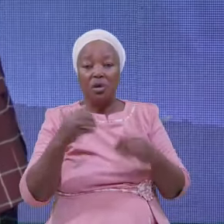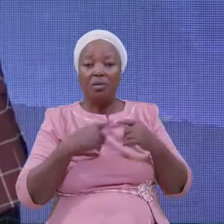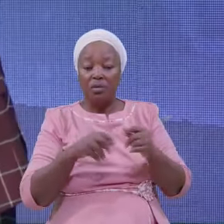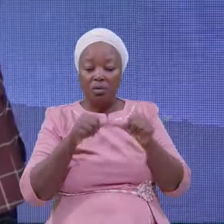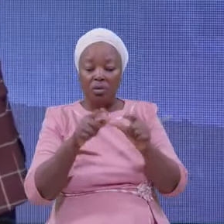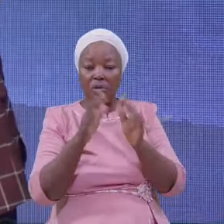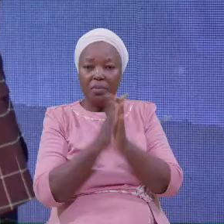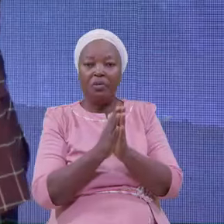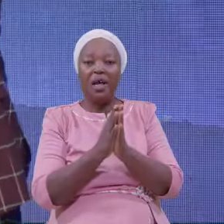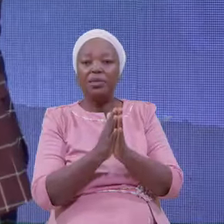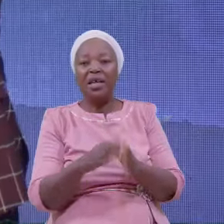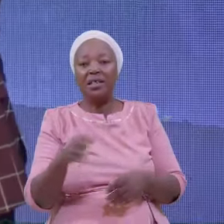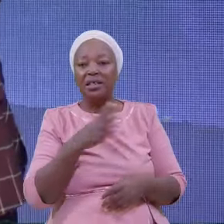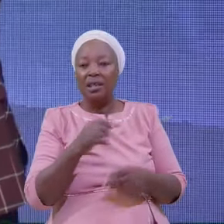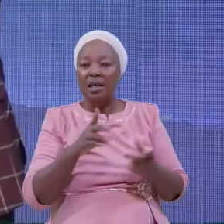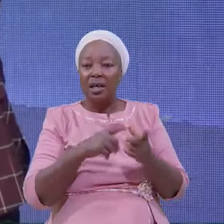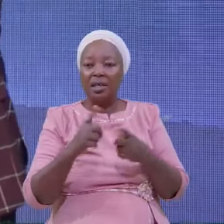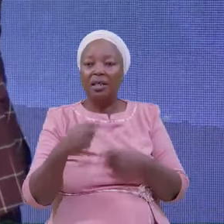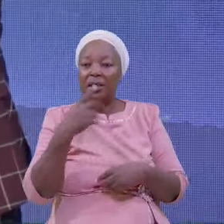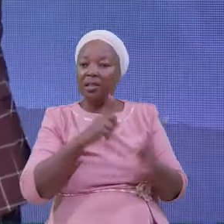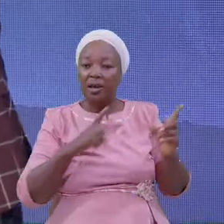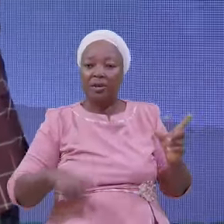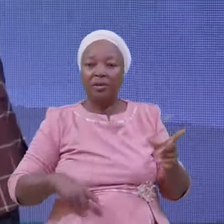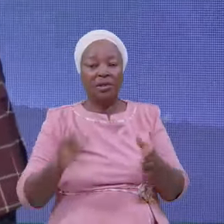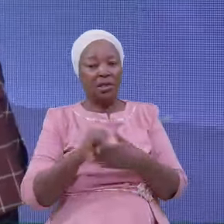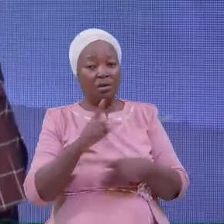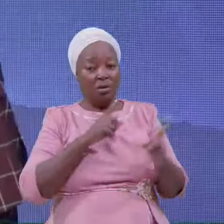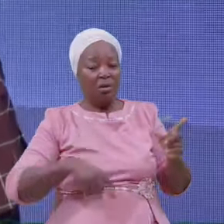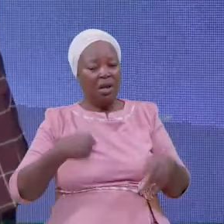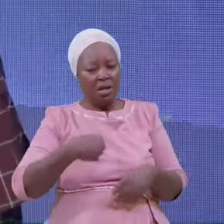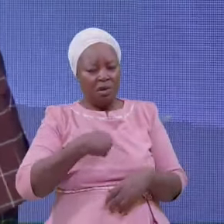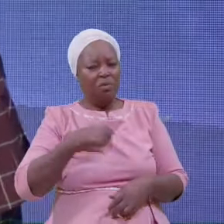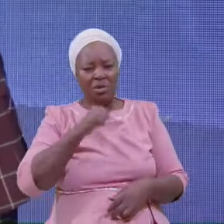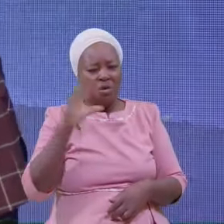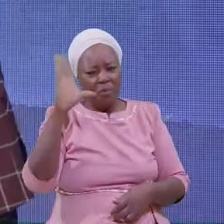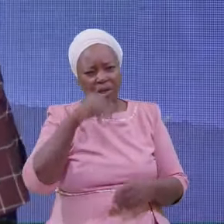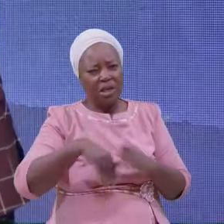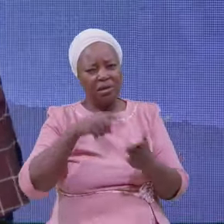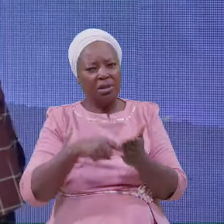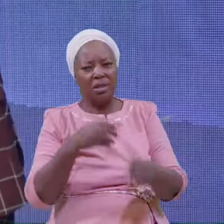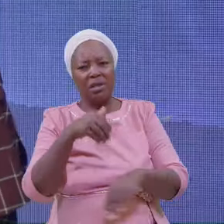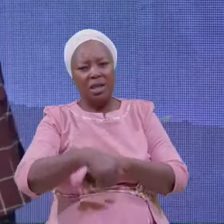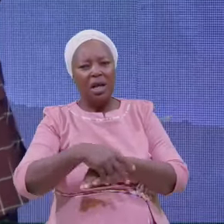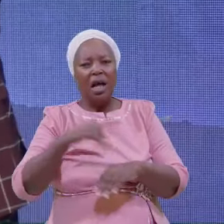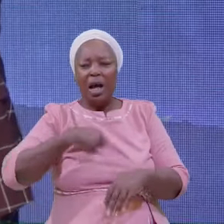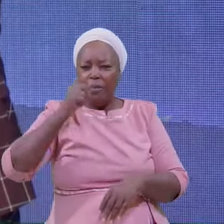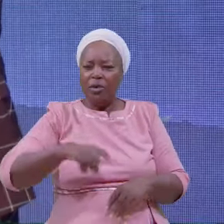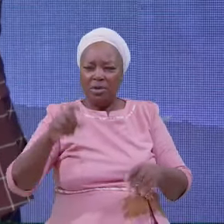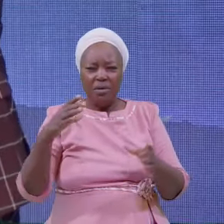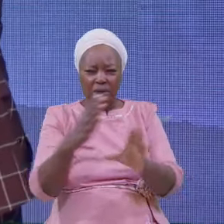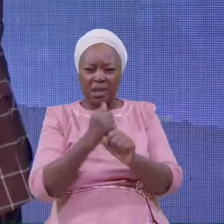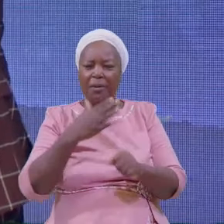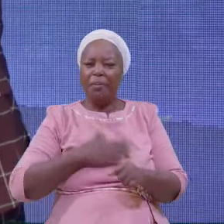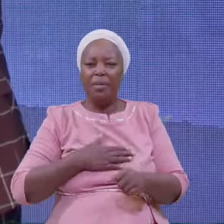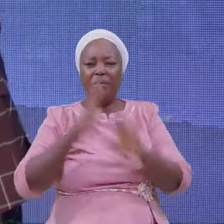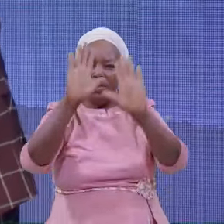him, Lord, I won't miss you tonight. God is in this camp in a mighty way tonight, and is going to walk.